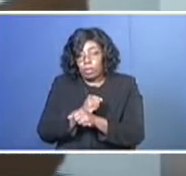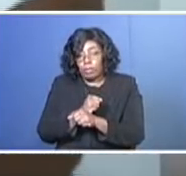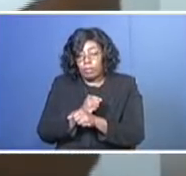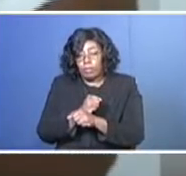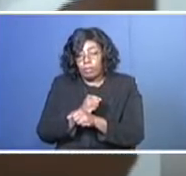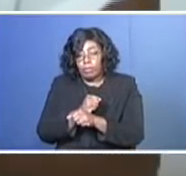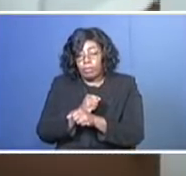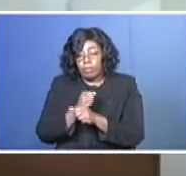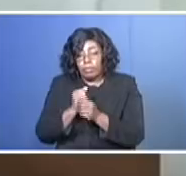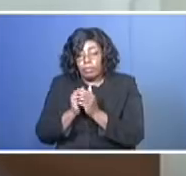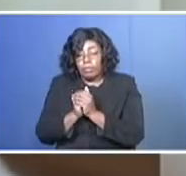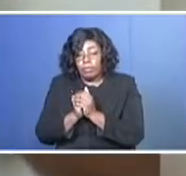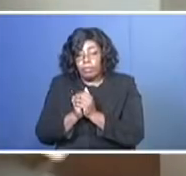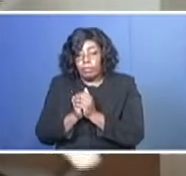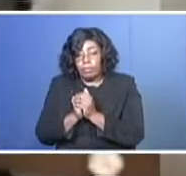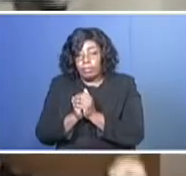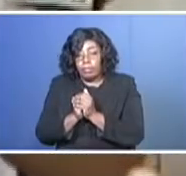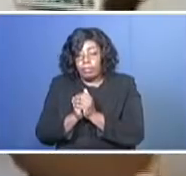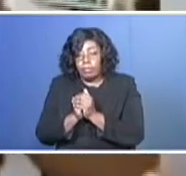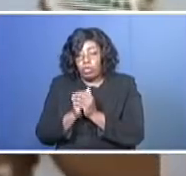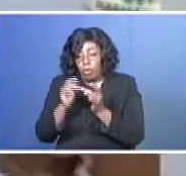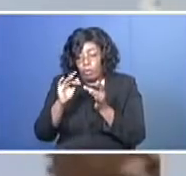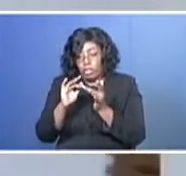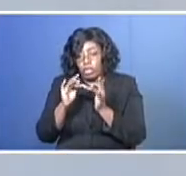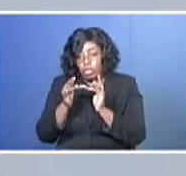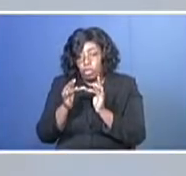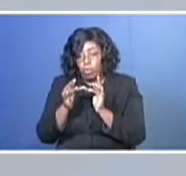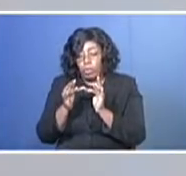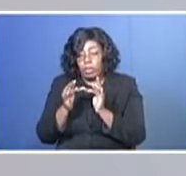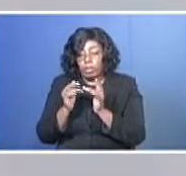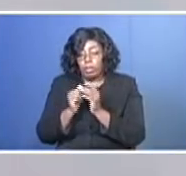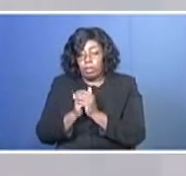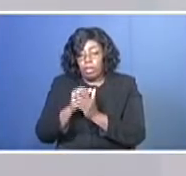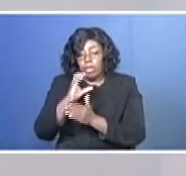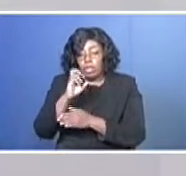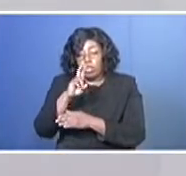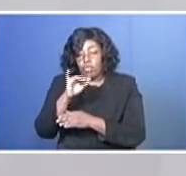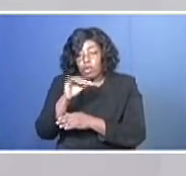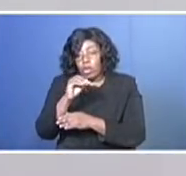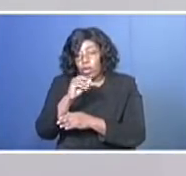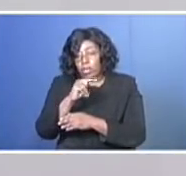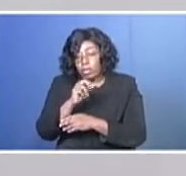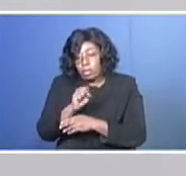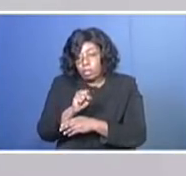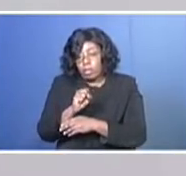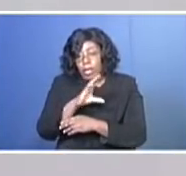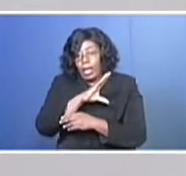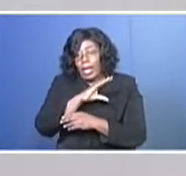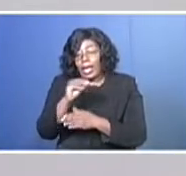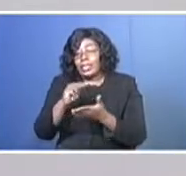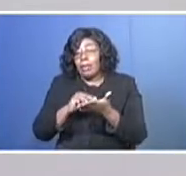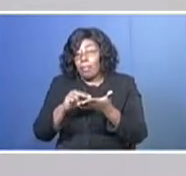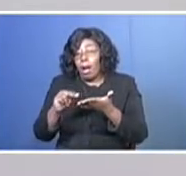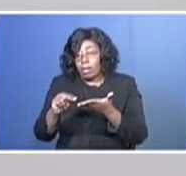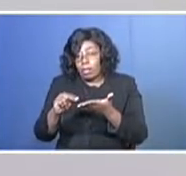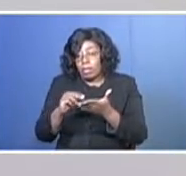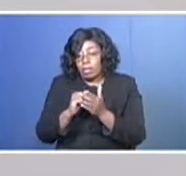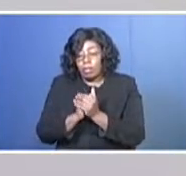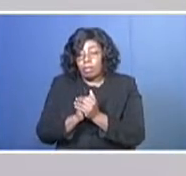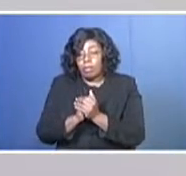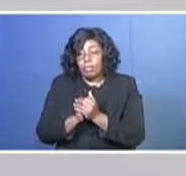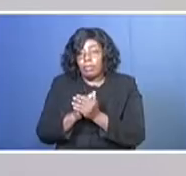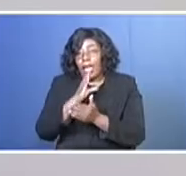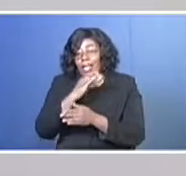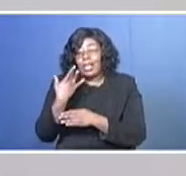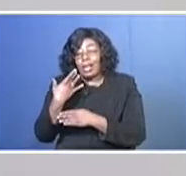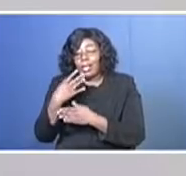Stephen Schmidt. It is a digital collage with crayon, marker, and crayon